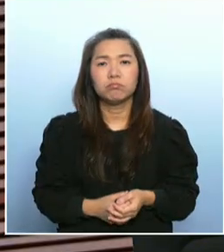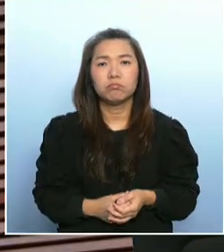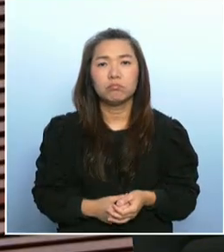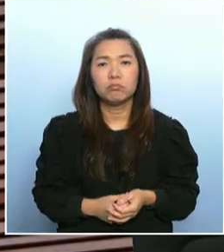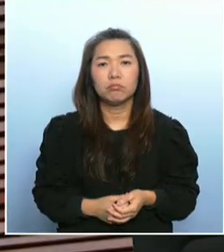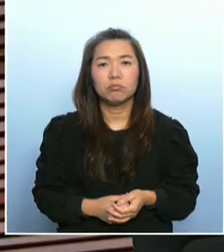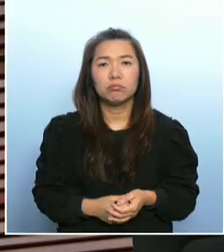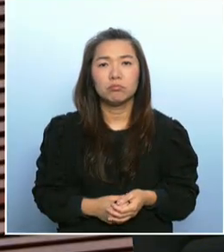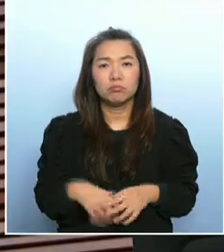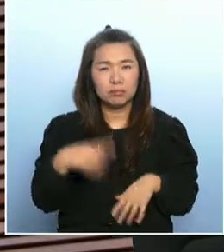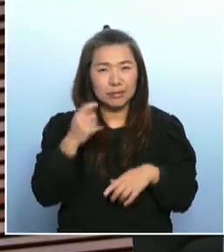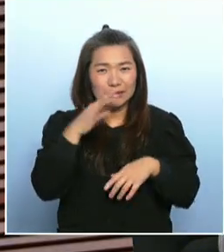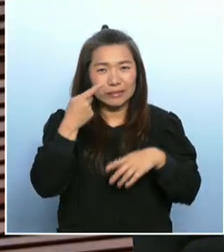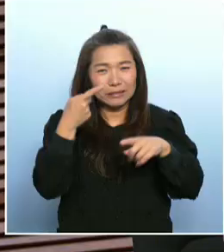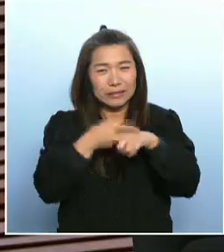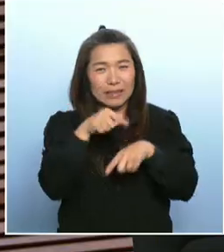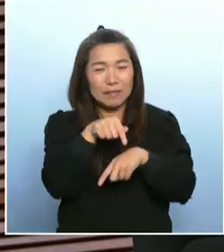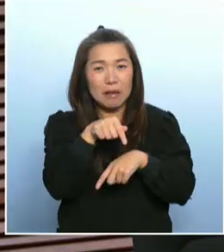for them.